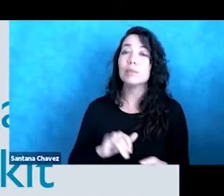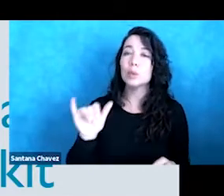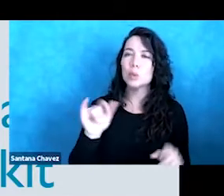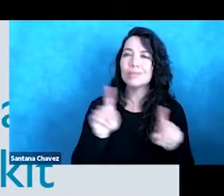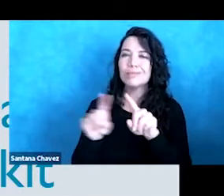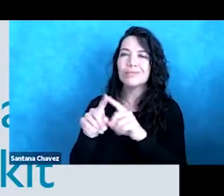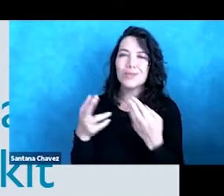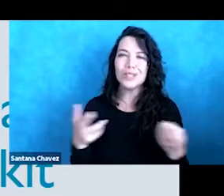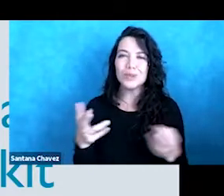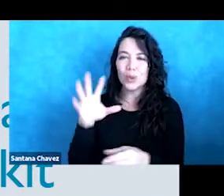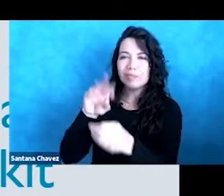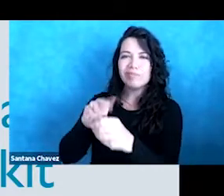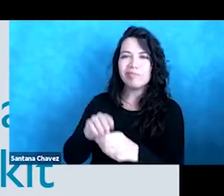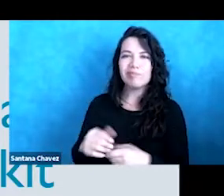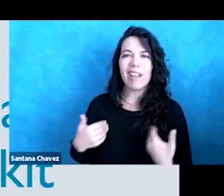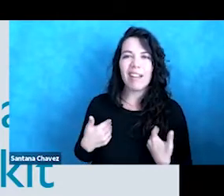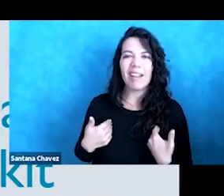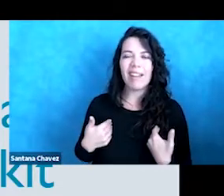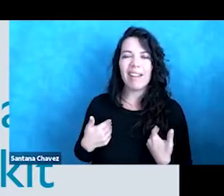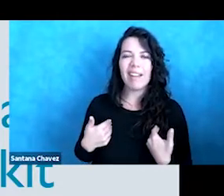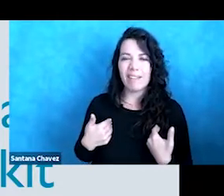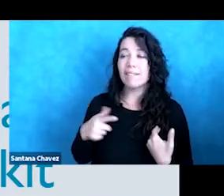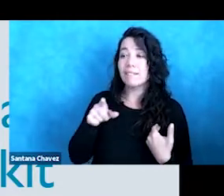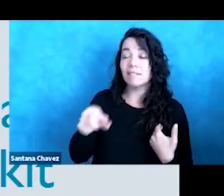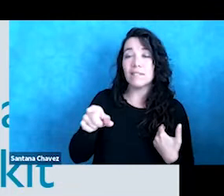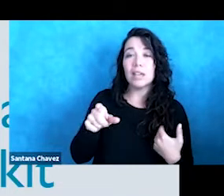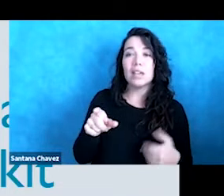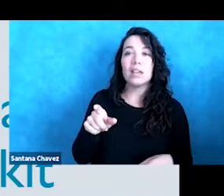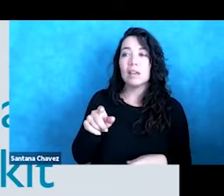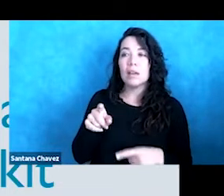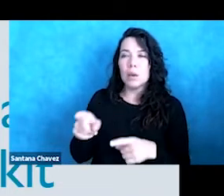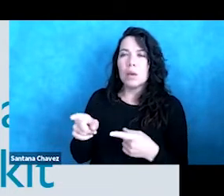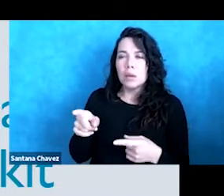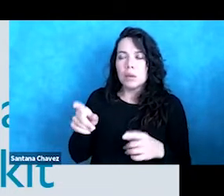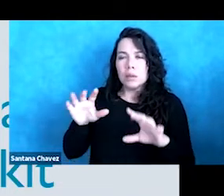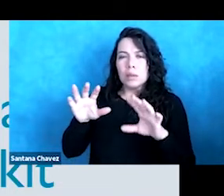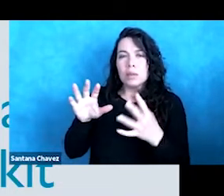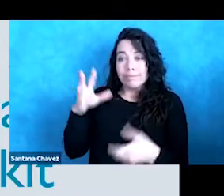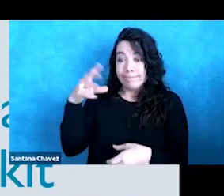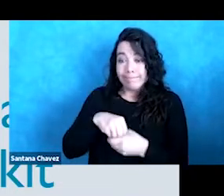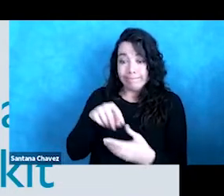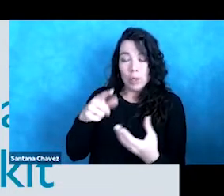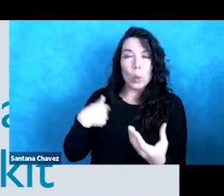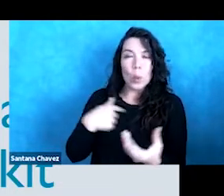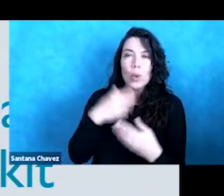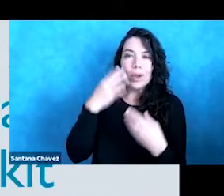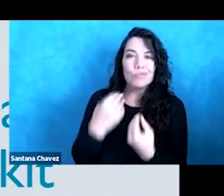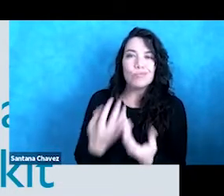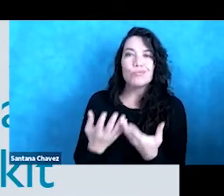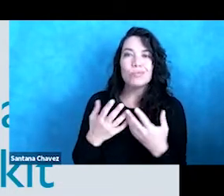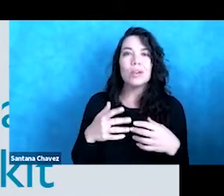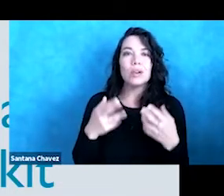the toolkit, we produce or we provide recommendations on different tools that are out there and readily